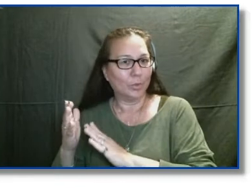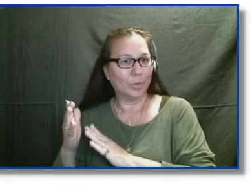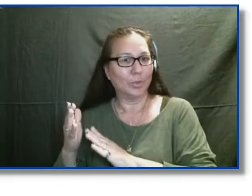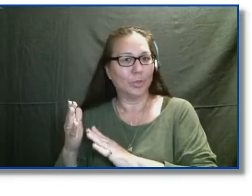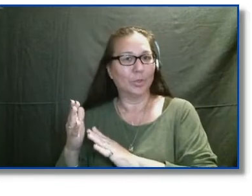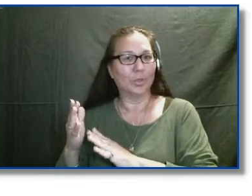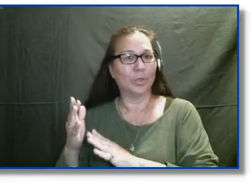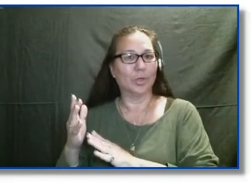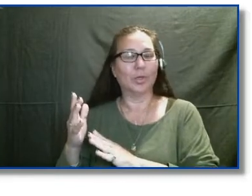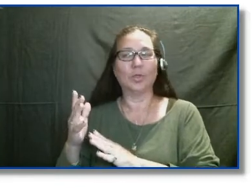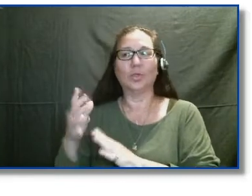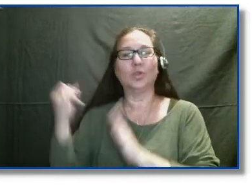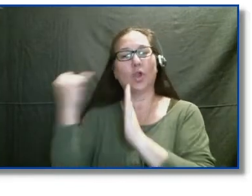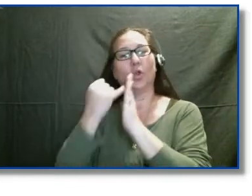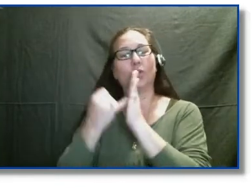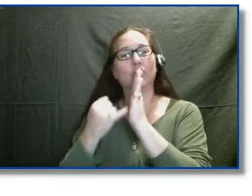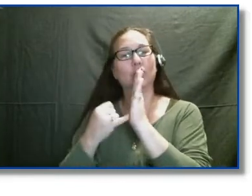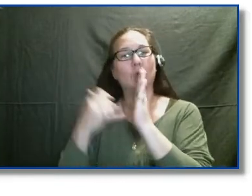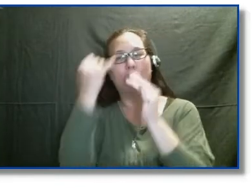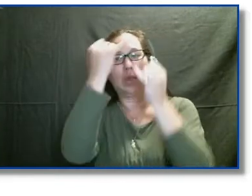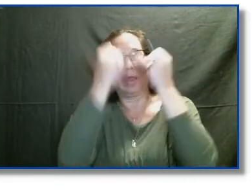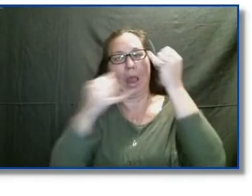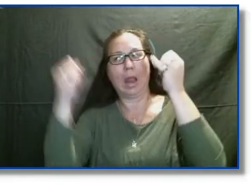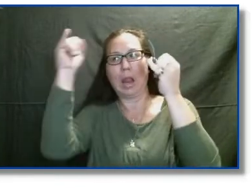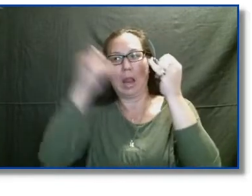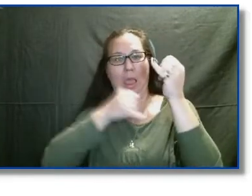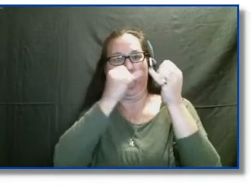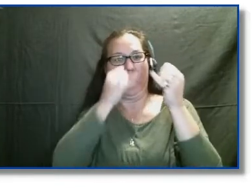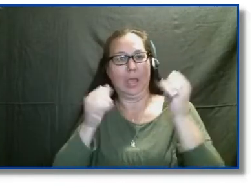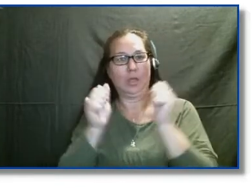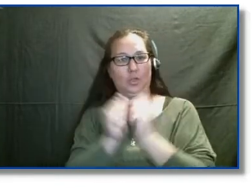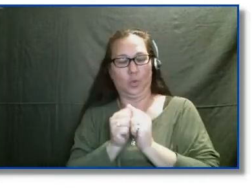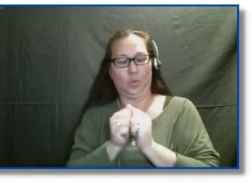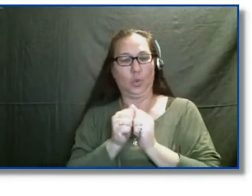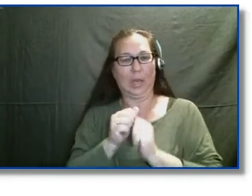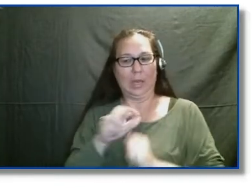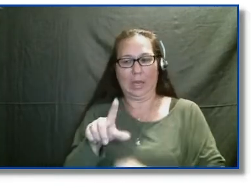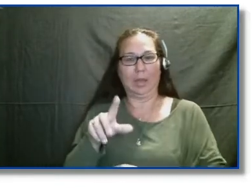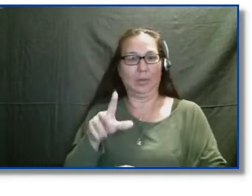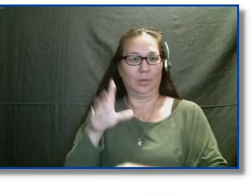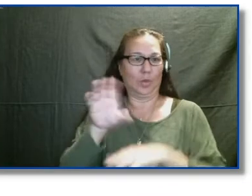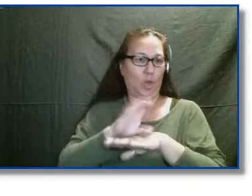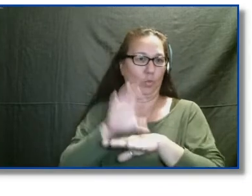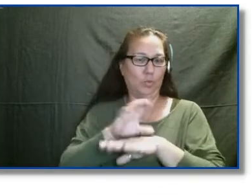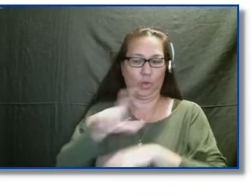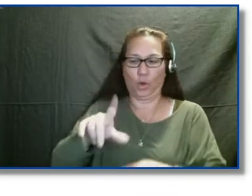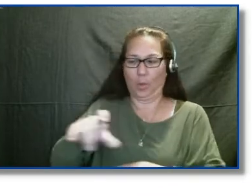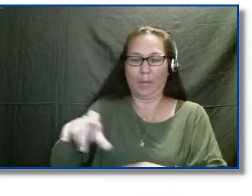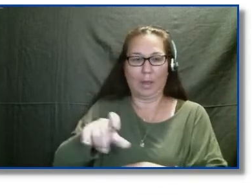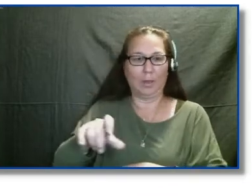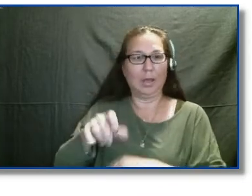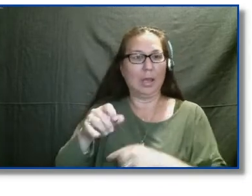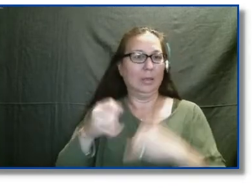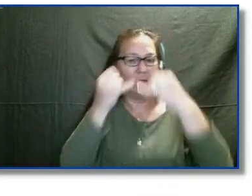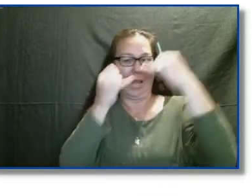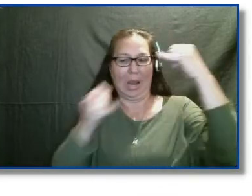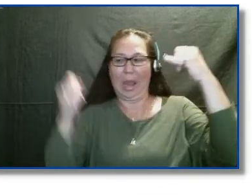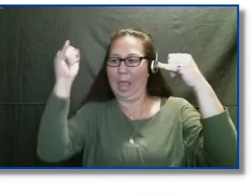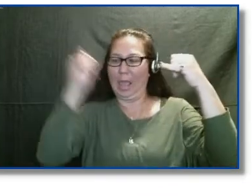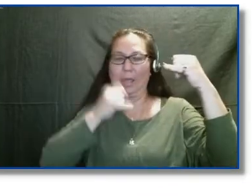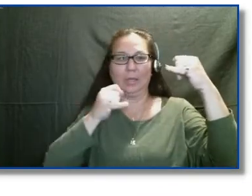draw lines with the computer mouse, lines of any length, just lines that are more or less